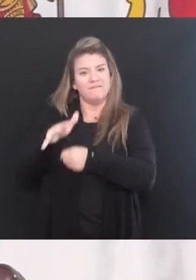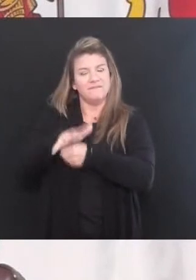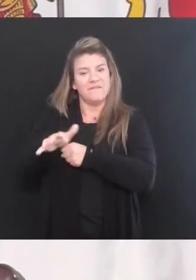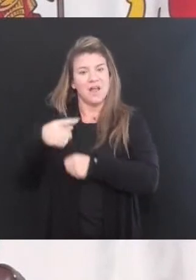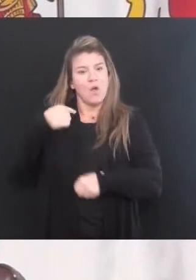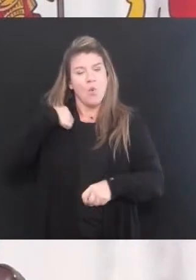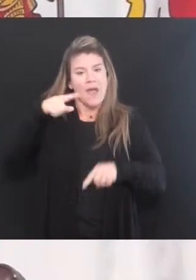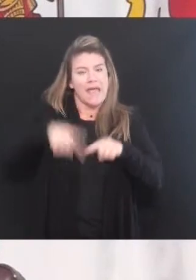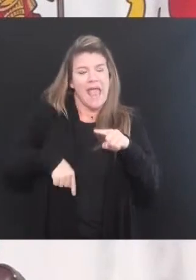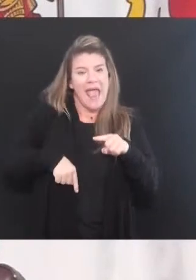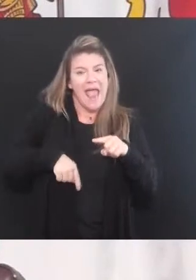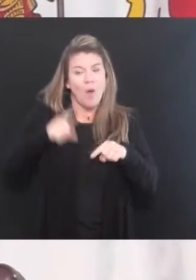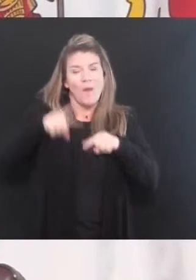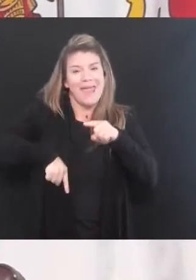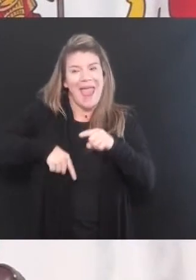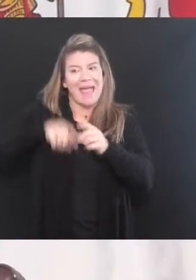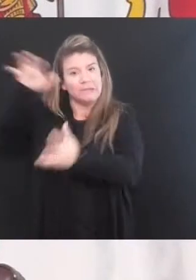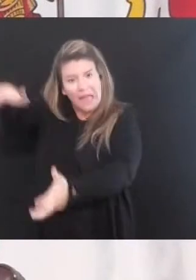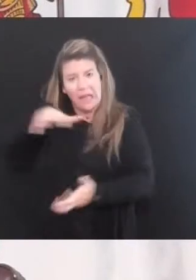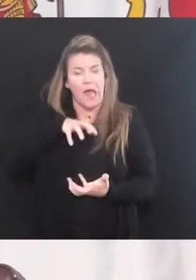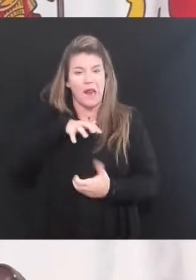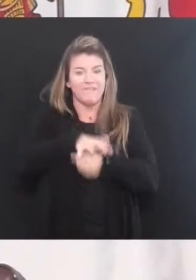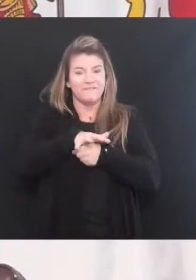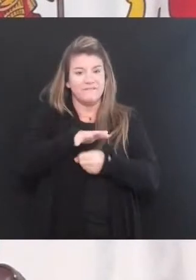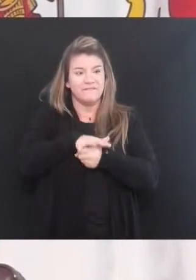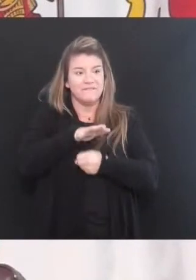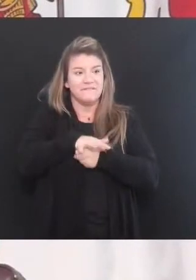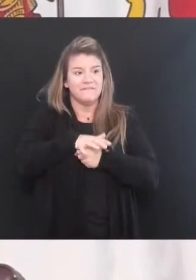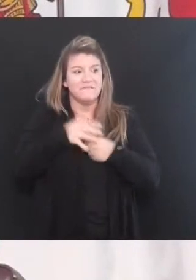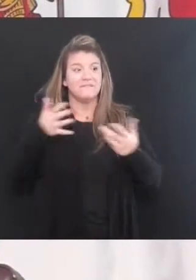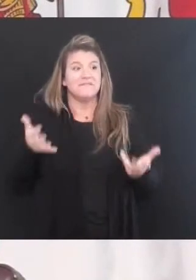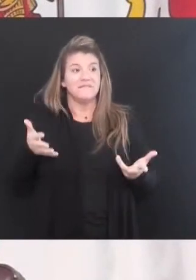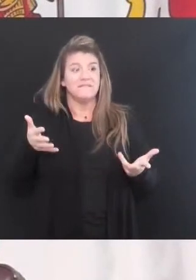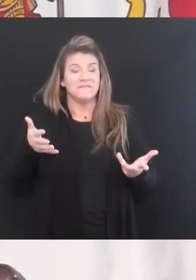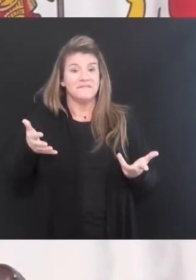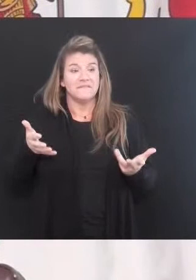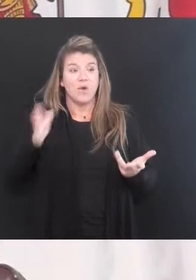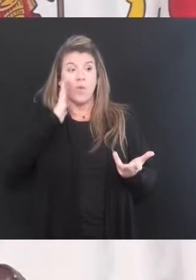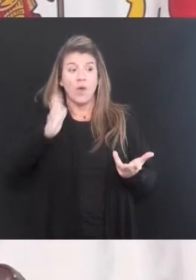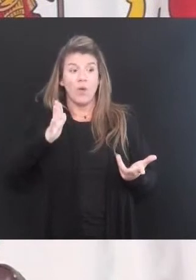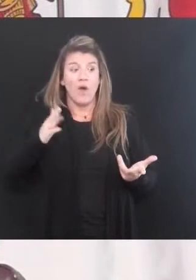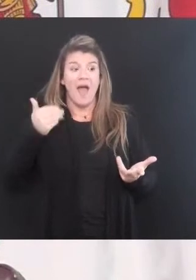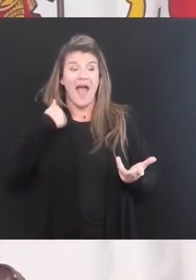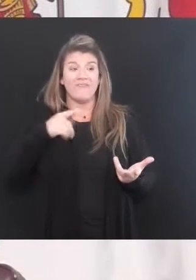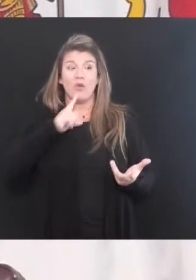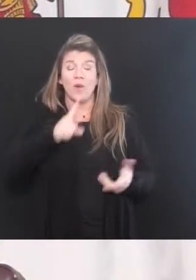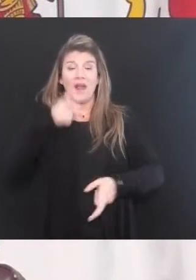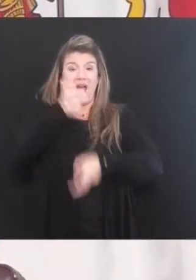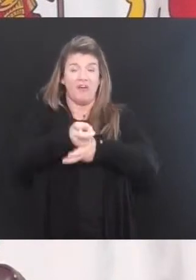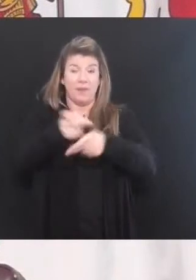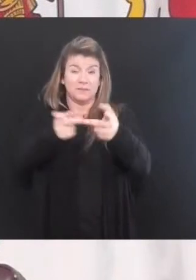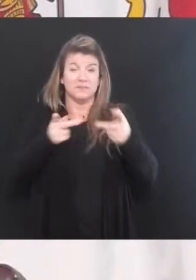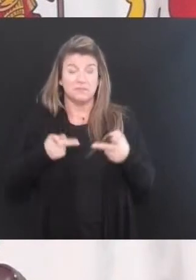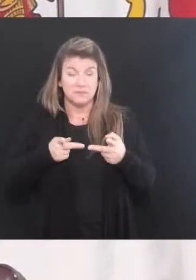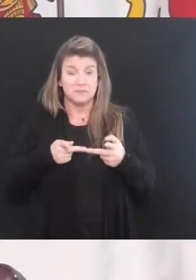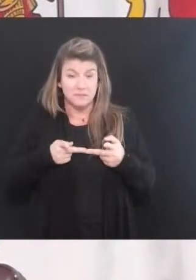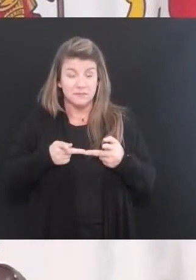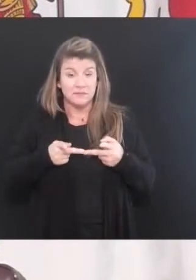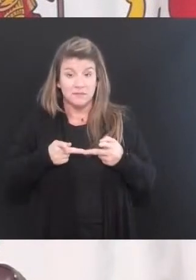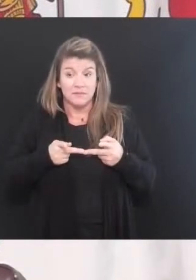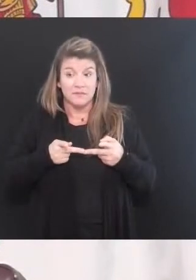can't get those and everything, we'll be in a really, really tough spot.